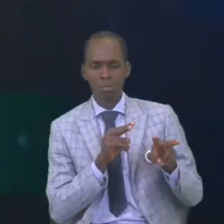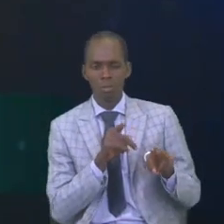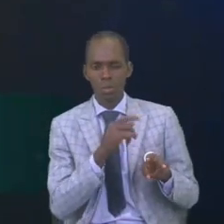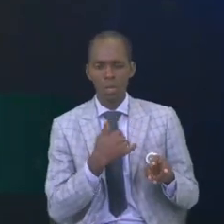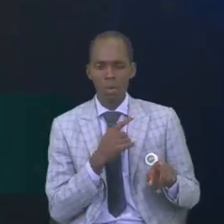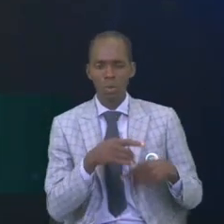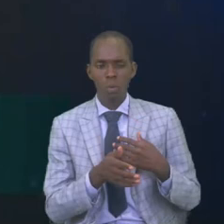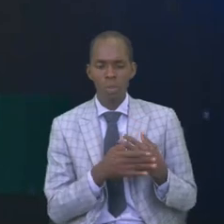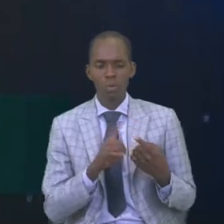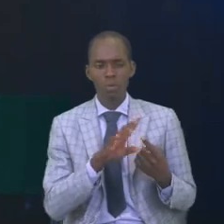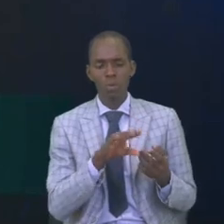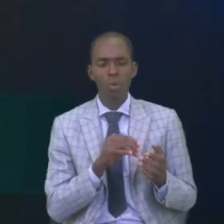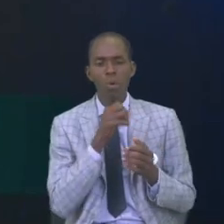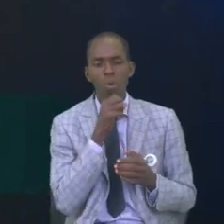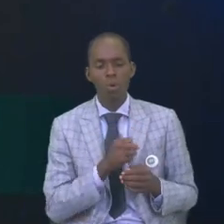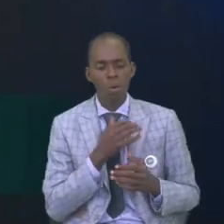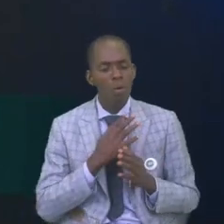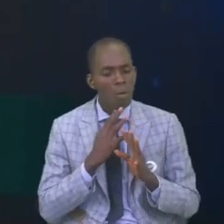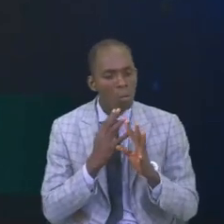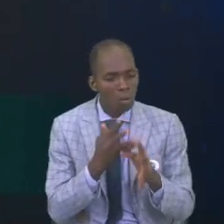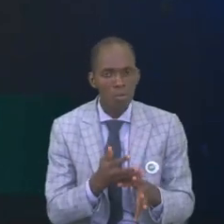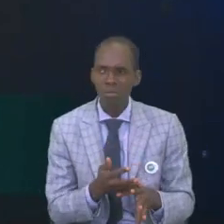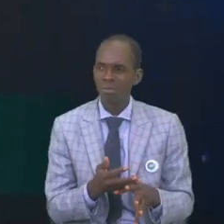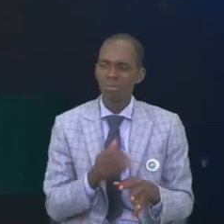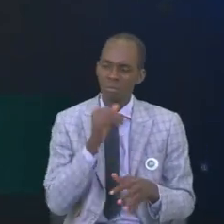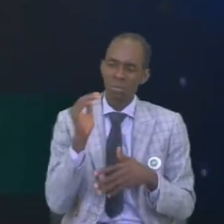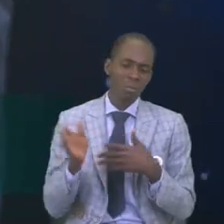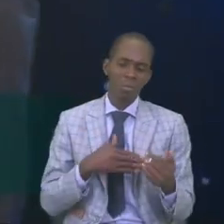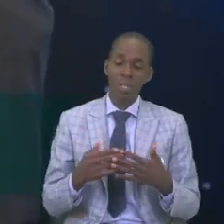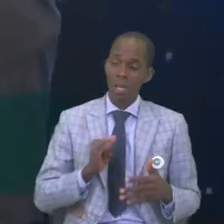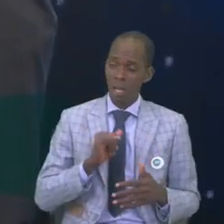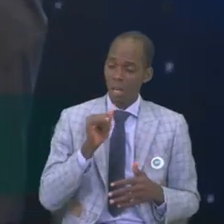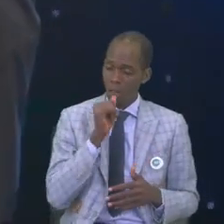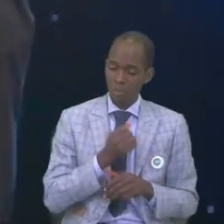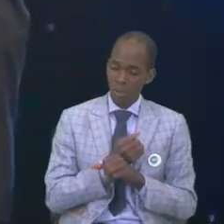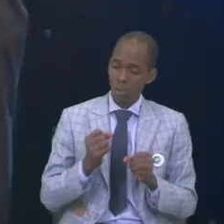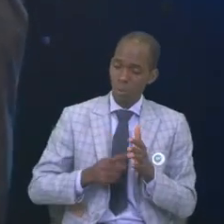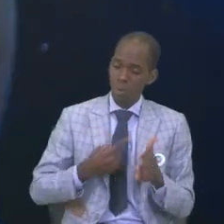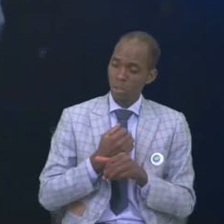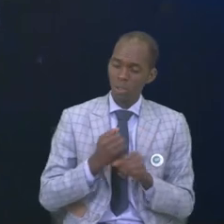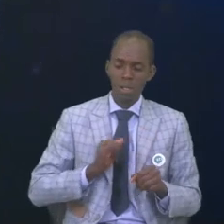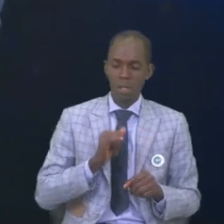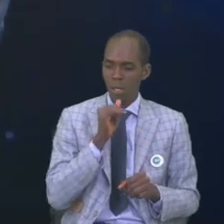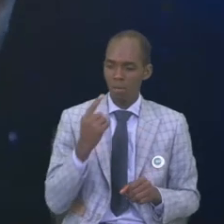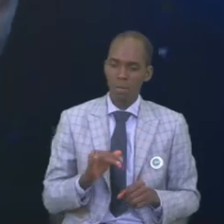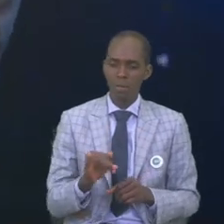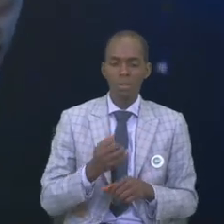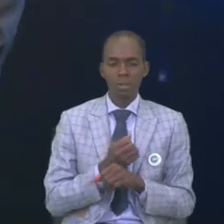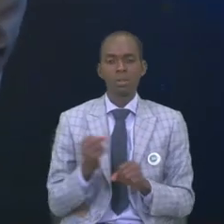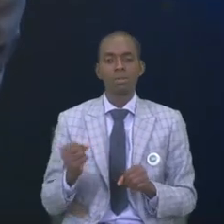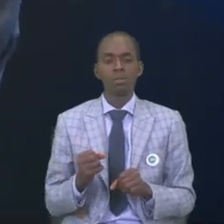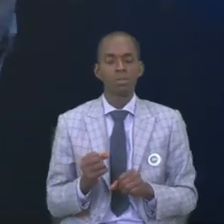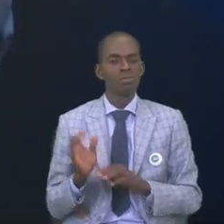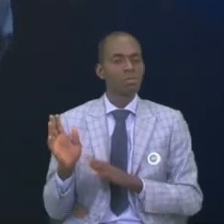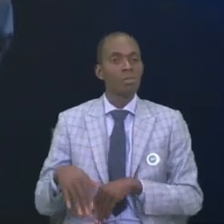doesn't matter. I'm saved, I'm saved. Friend, looks like this is backsliding. And you're like the prodigal